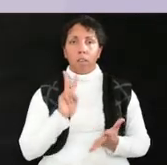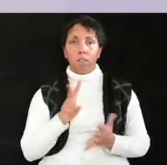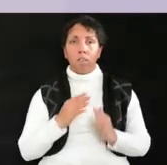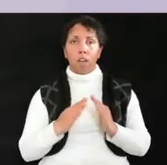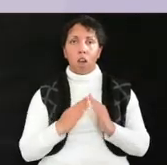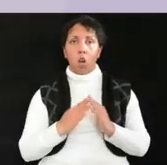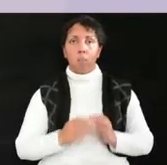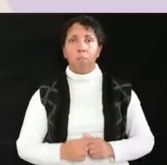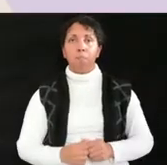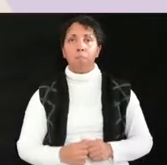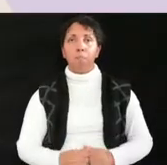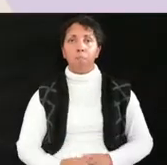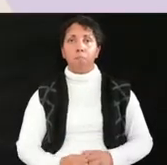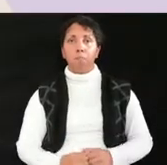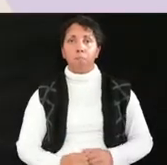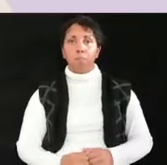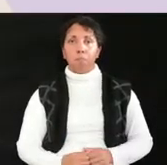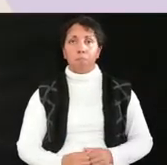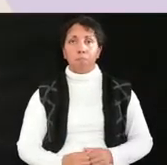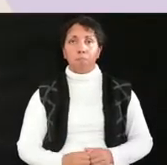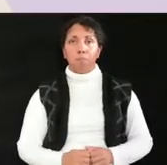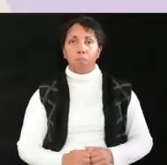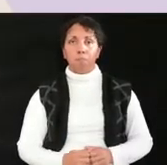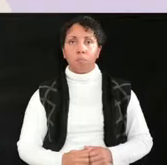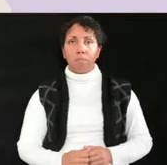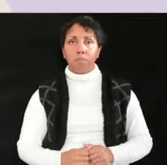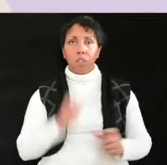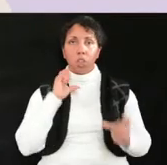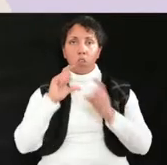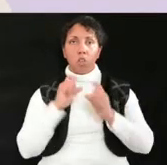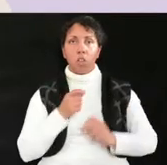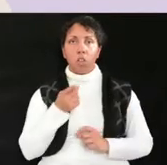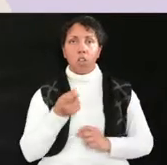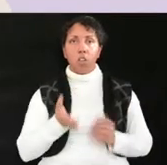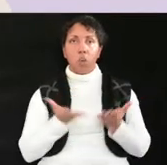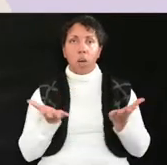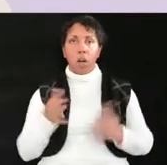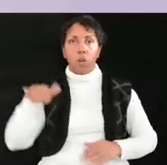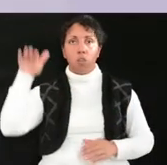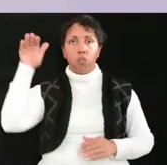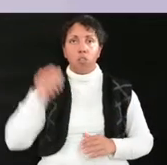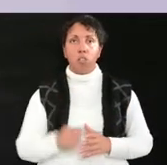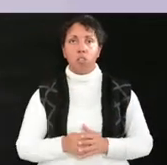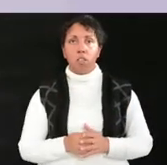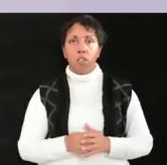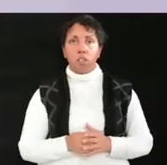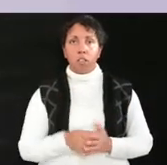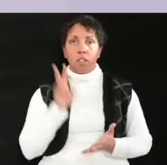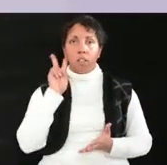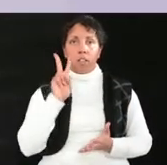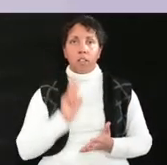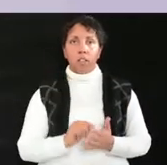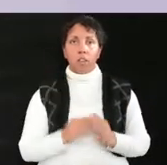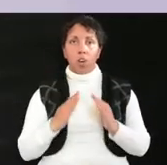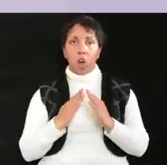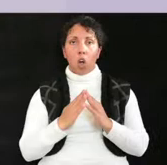live. I see. If I got in touch with you, how would you help me? I would visit you and listen to